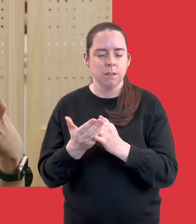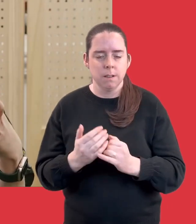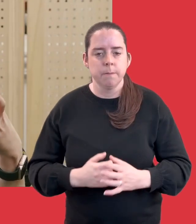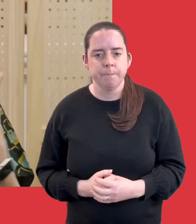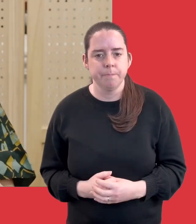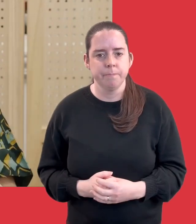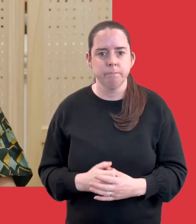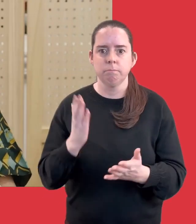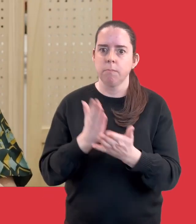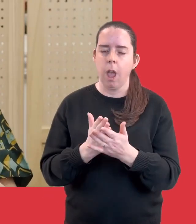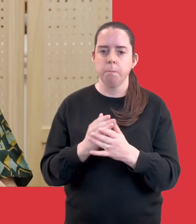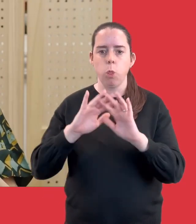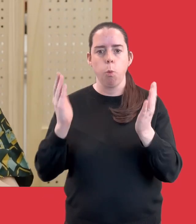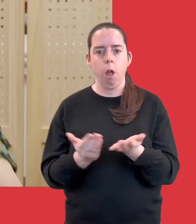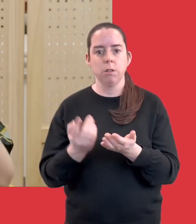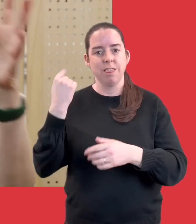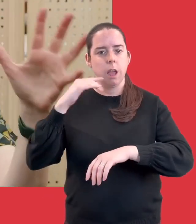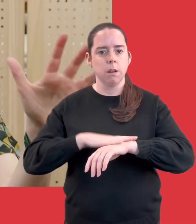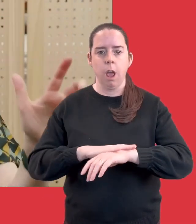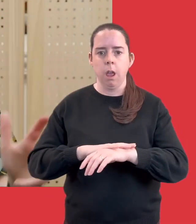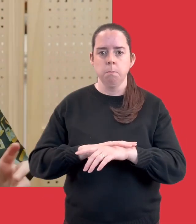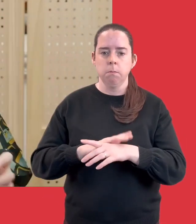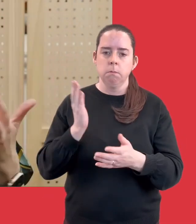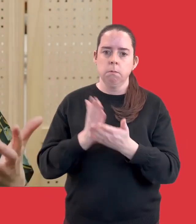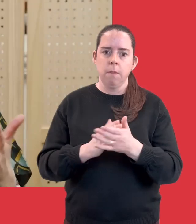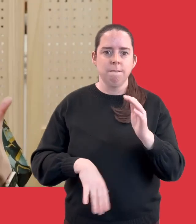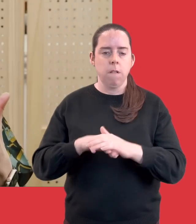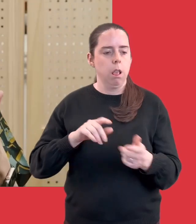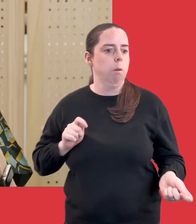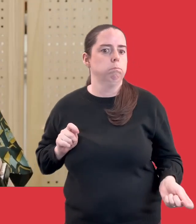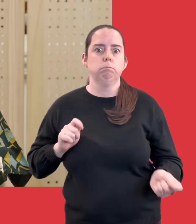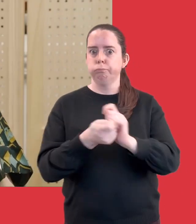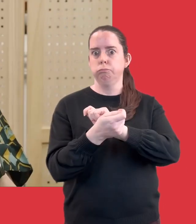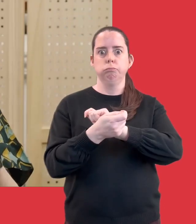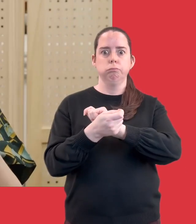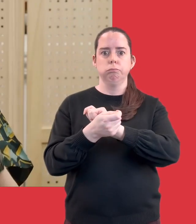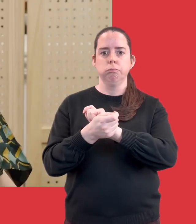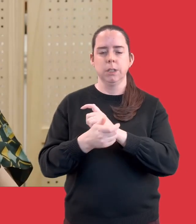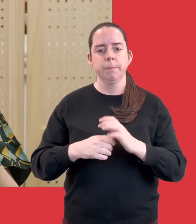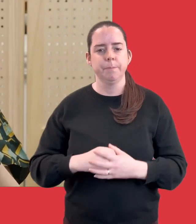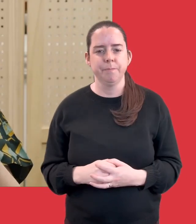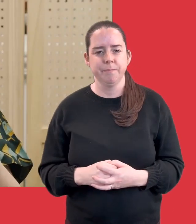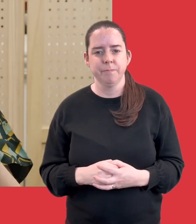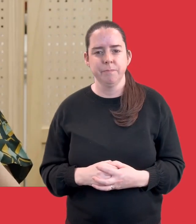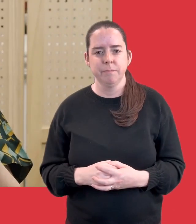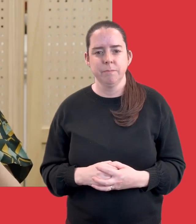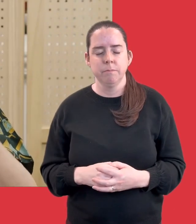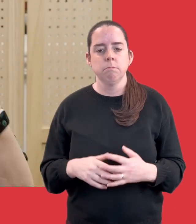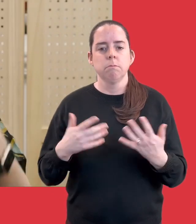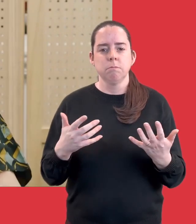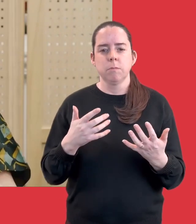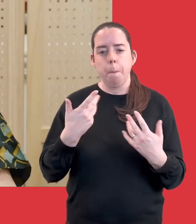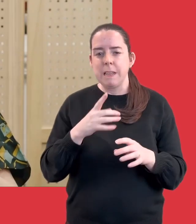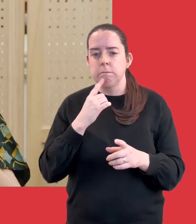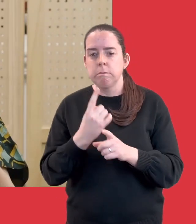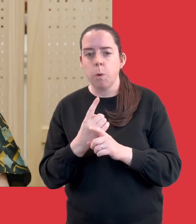18th century, which is on the global stage, a time of revolution and change. But actually, as I